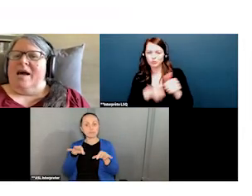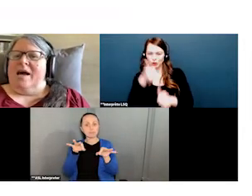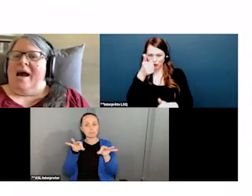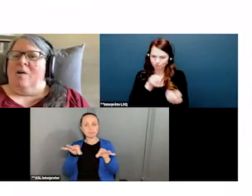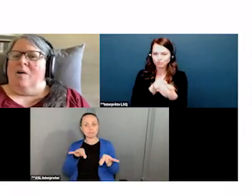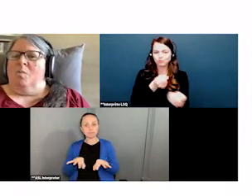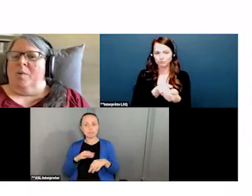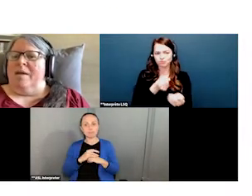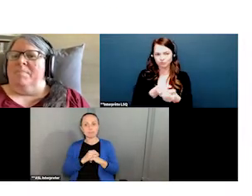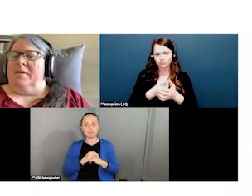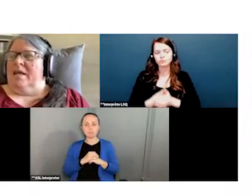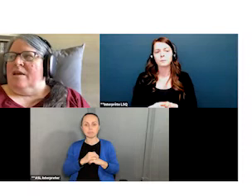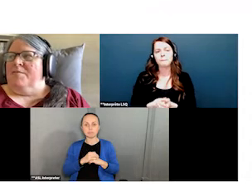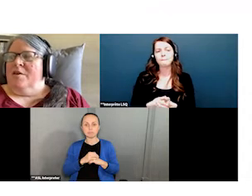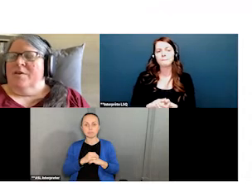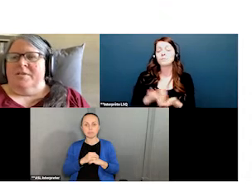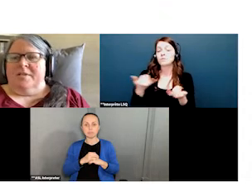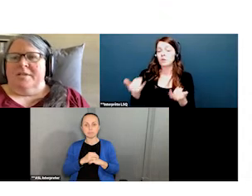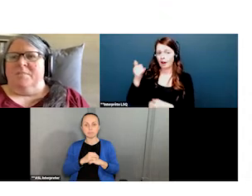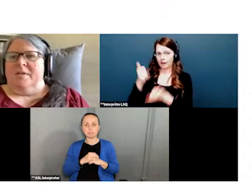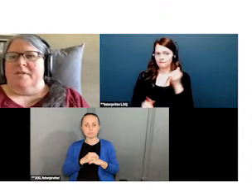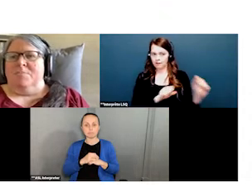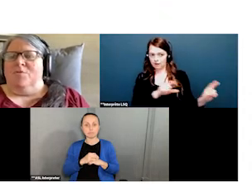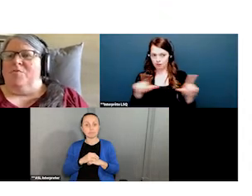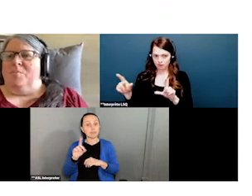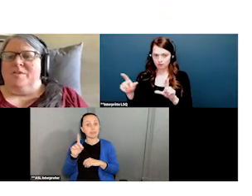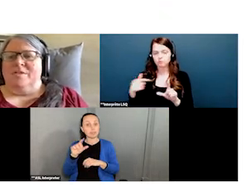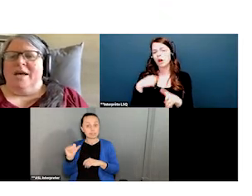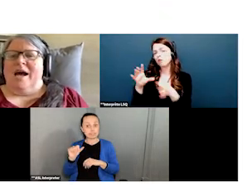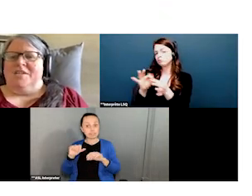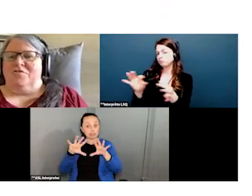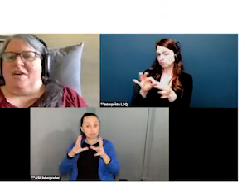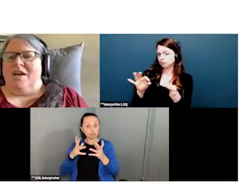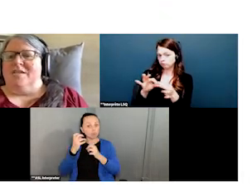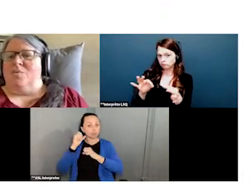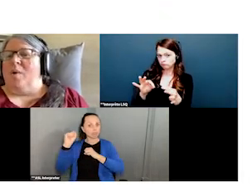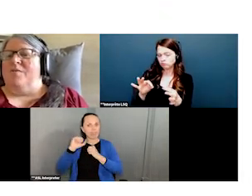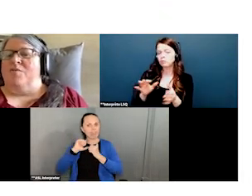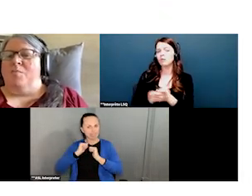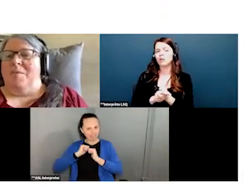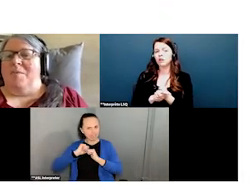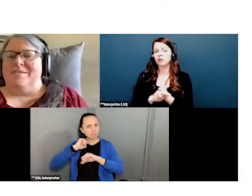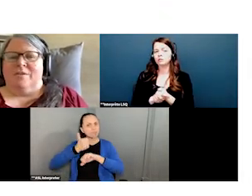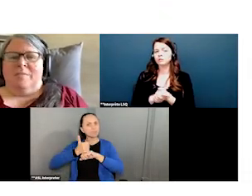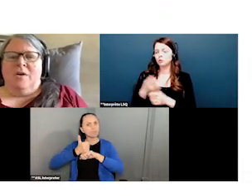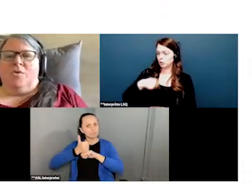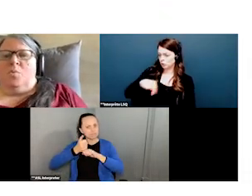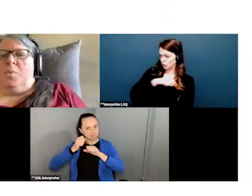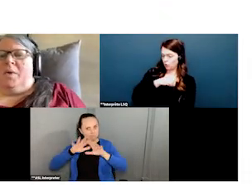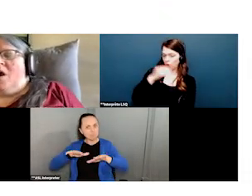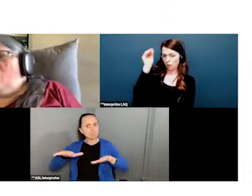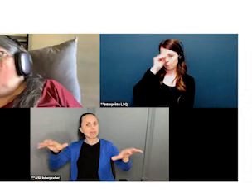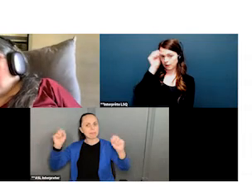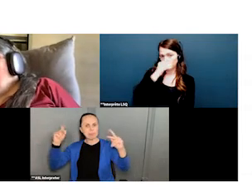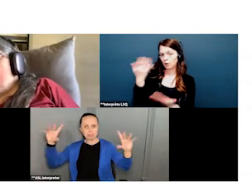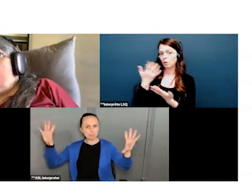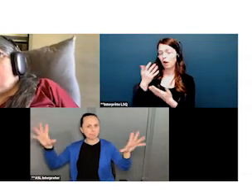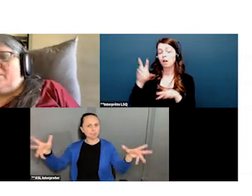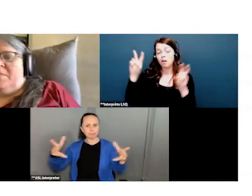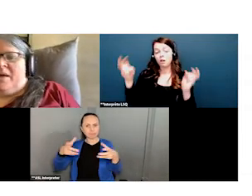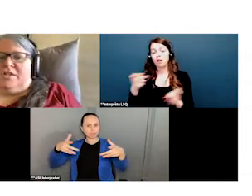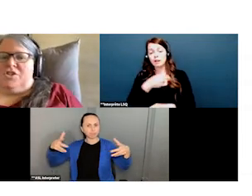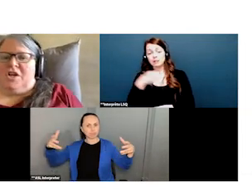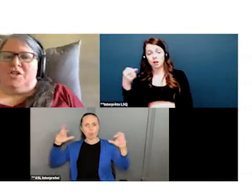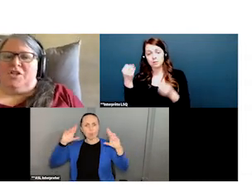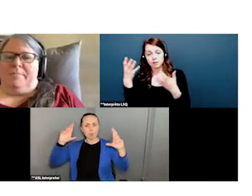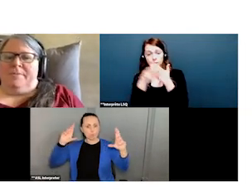about how we believe the disability movement has created a wave of momentum that we hope is going